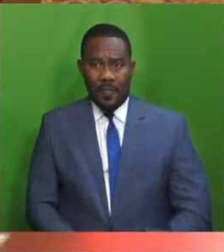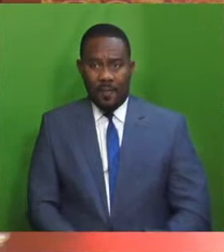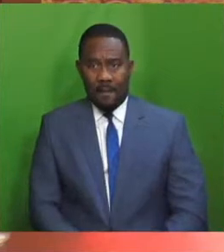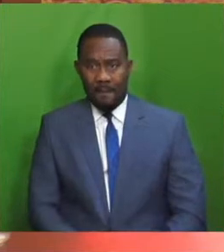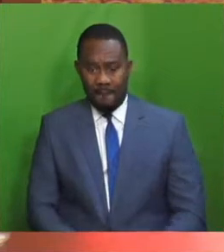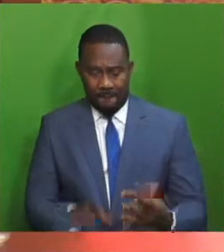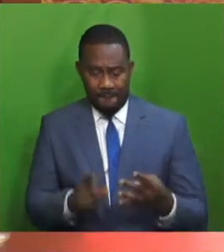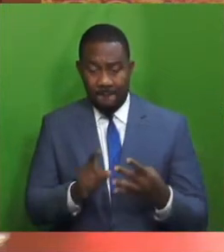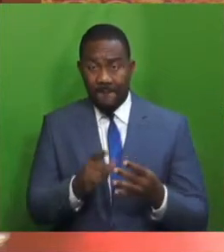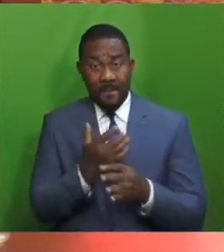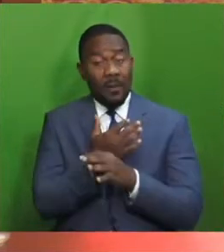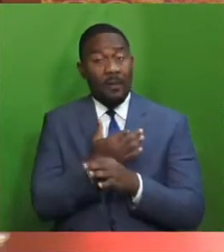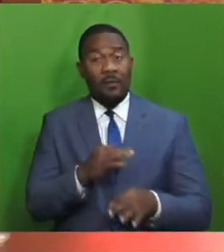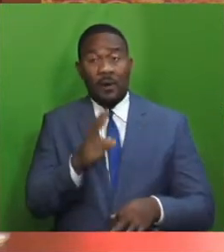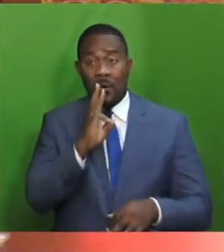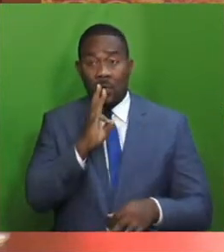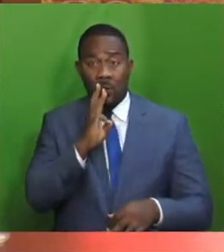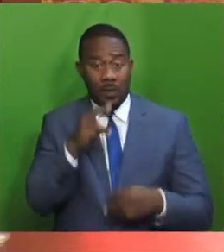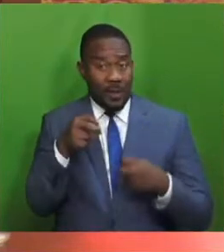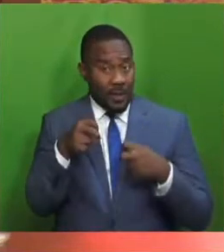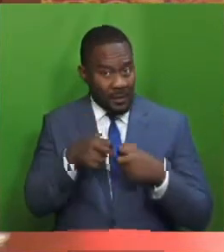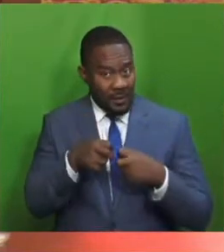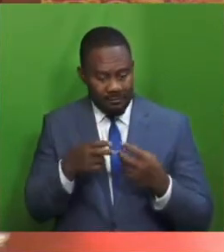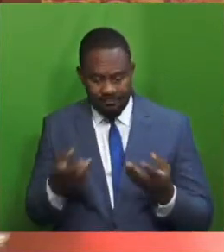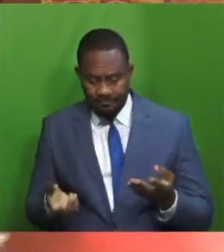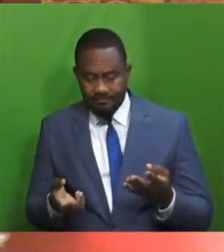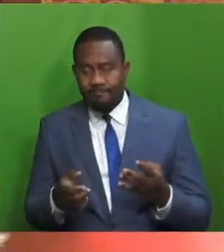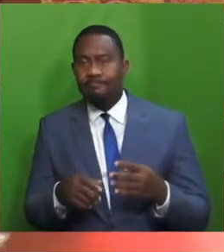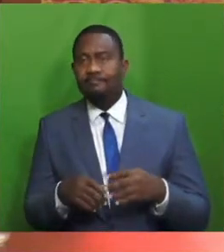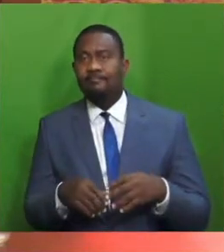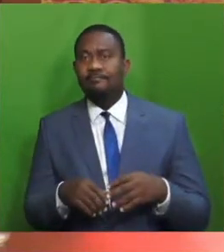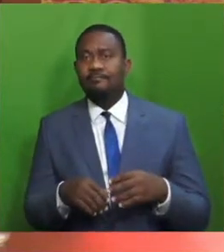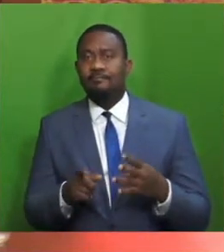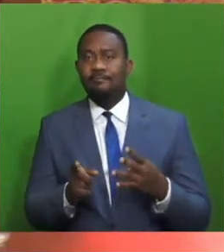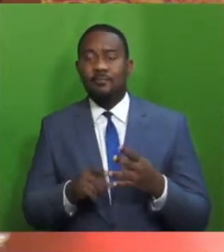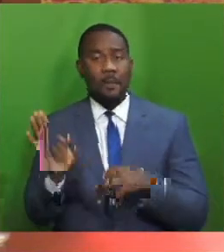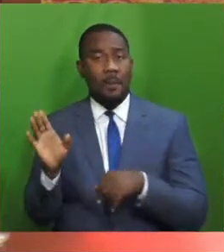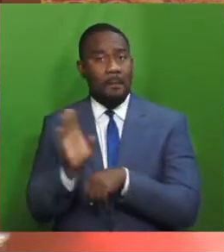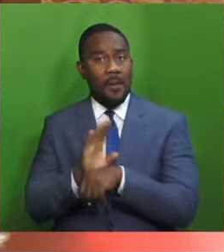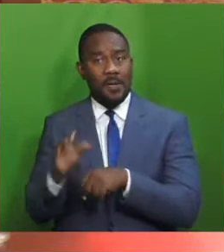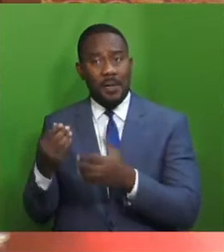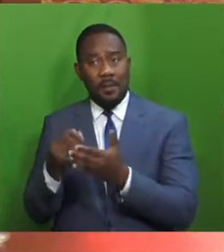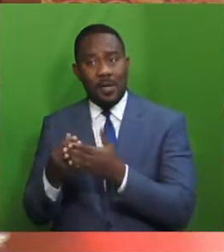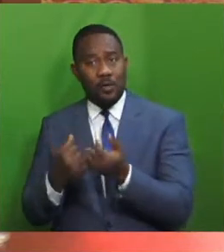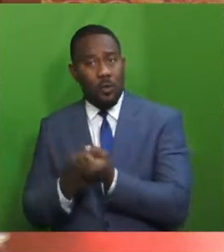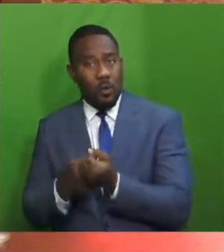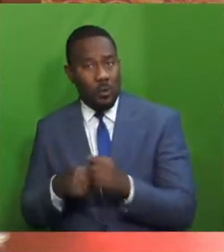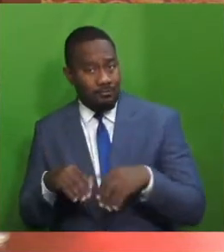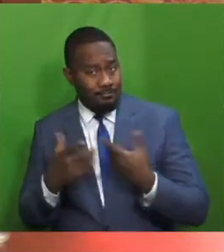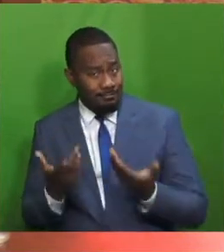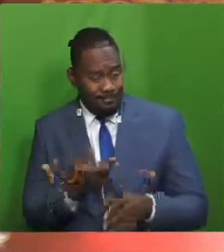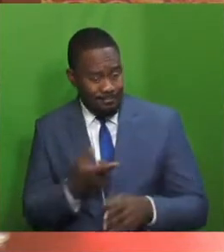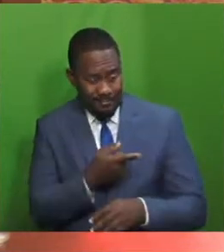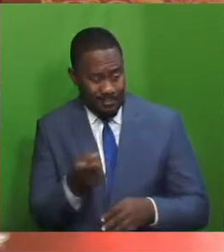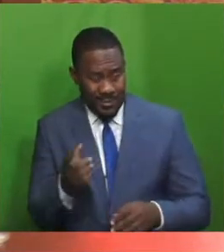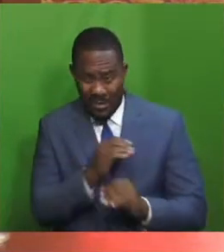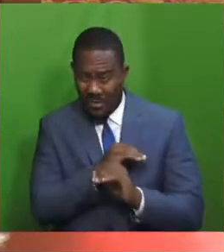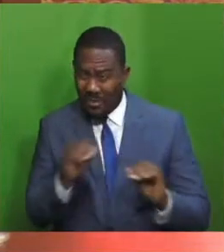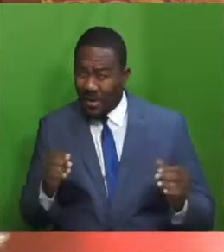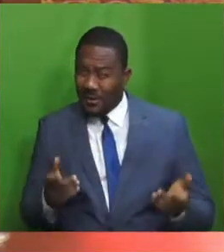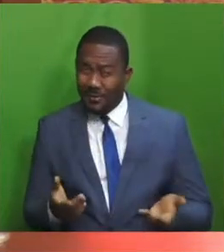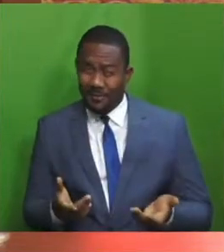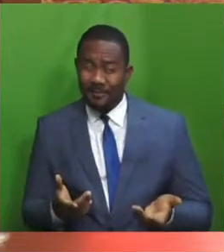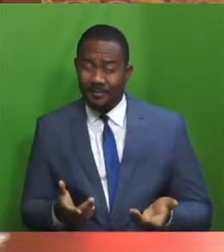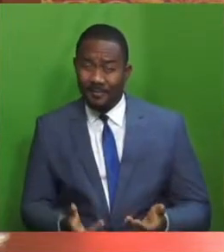providing free water and electricity. None of them did that. Providing business support as Ghana did. None of them did that.